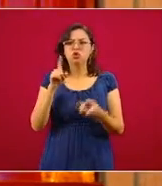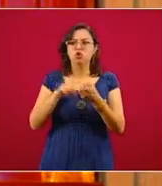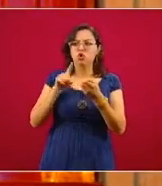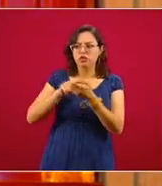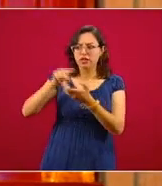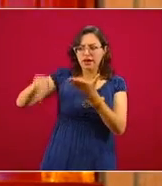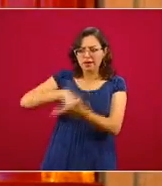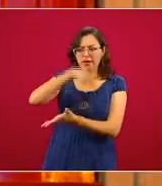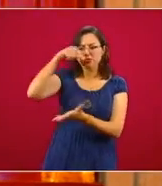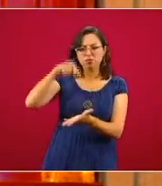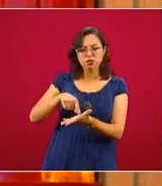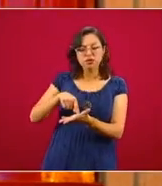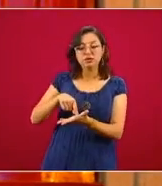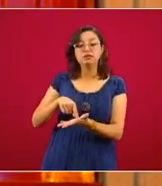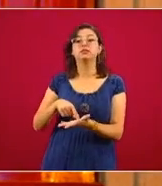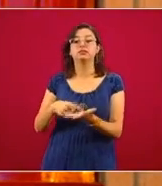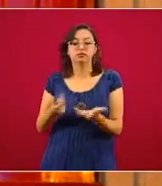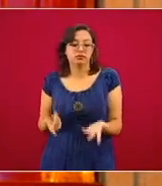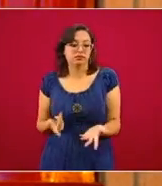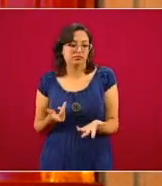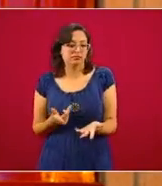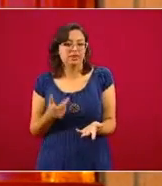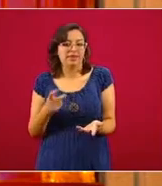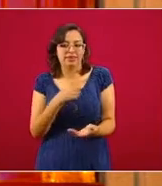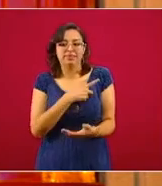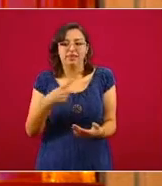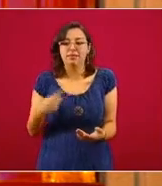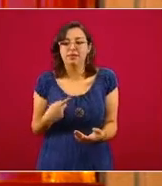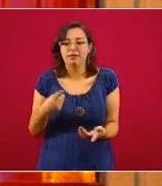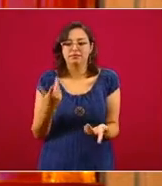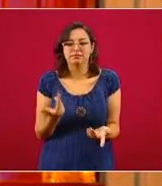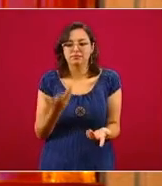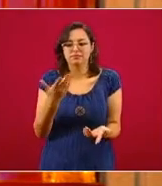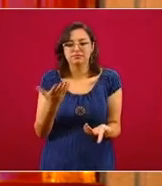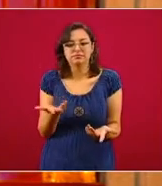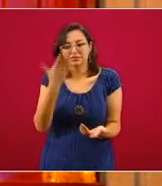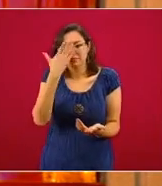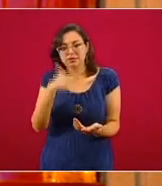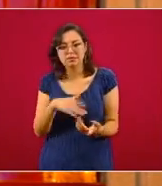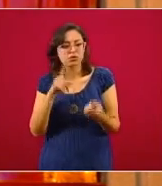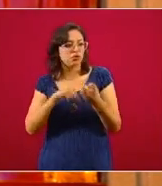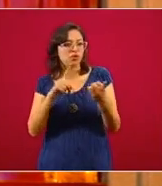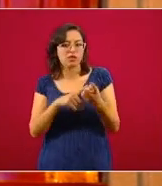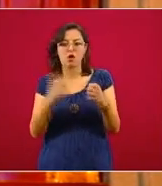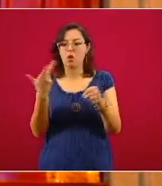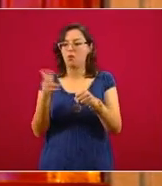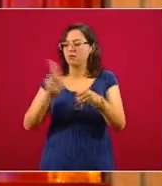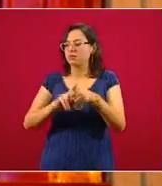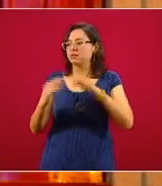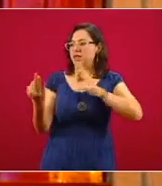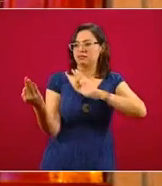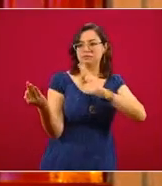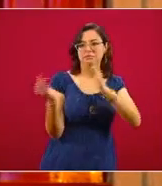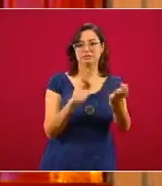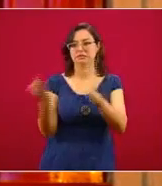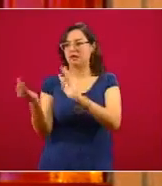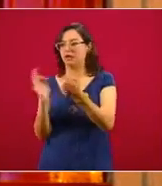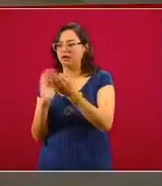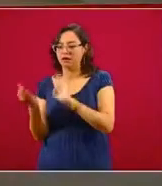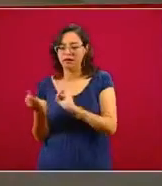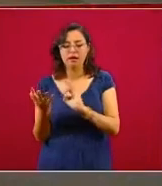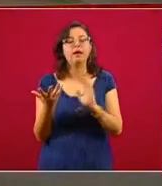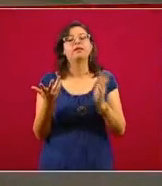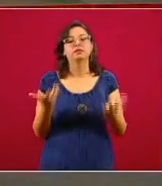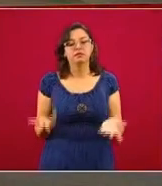they'll be able to find out where you are geographically. They want to, because of course they want to send you to the closest